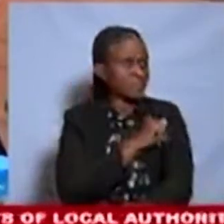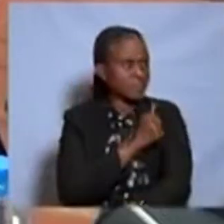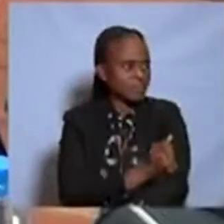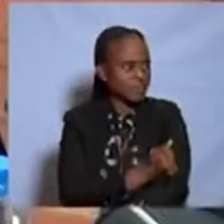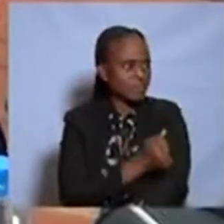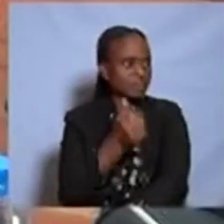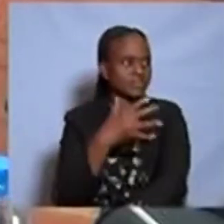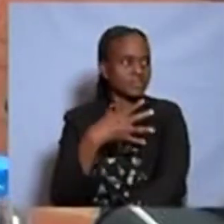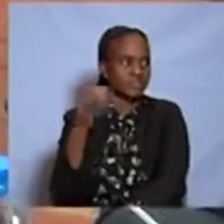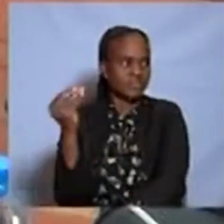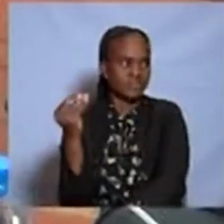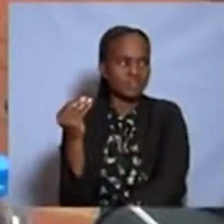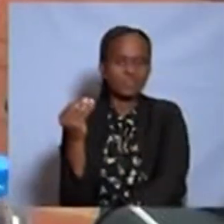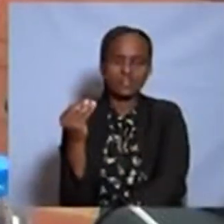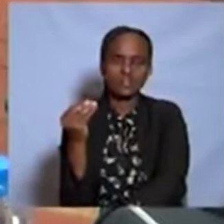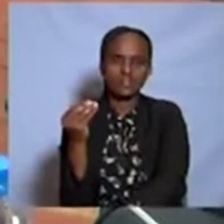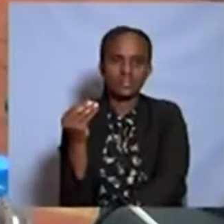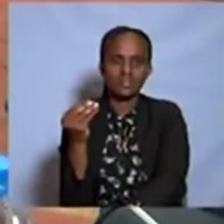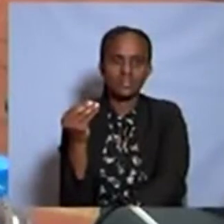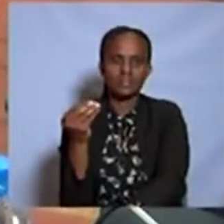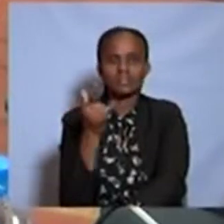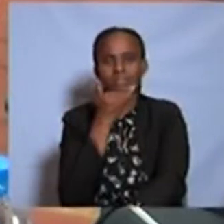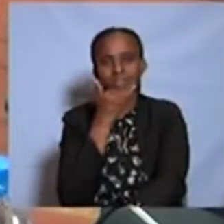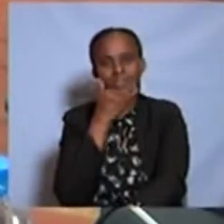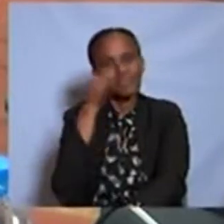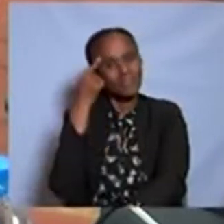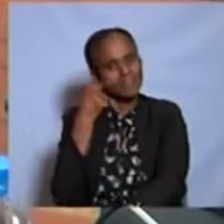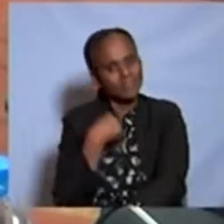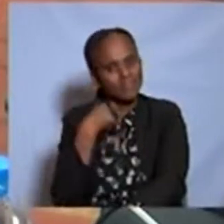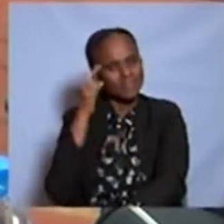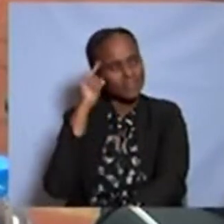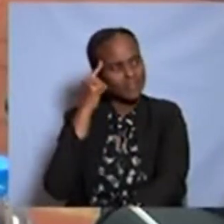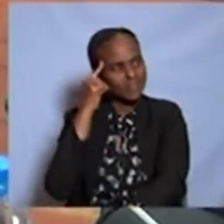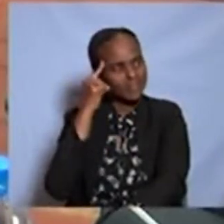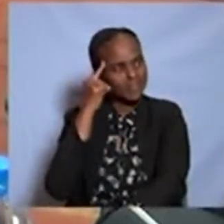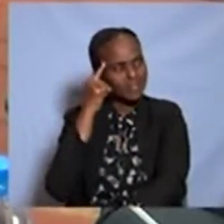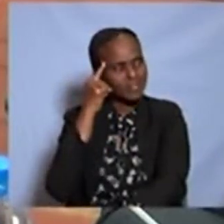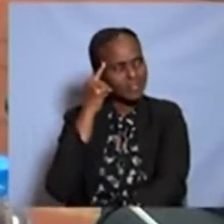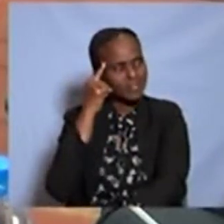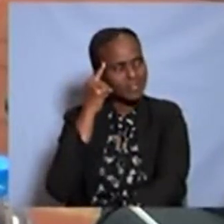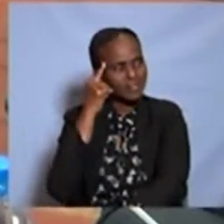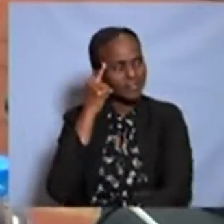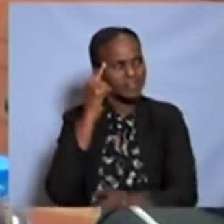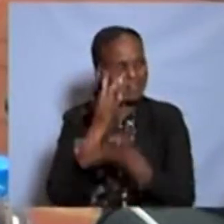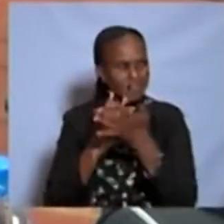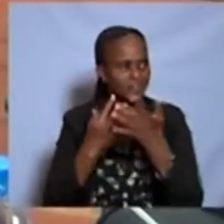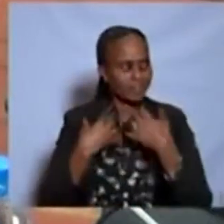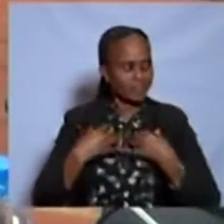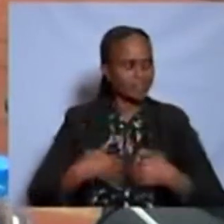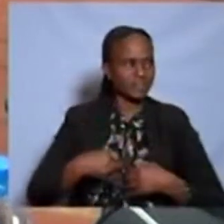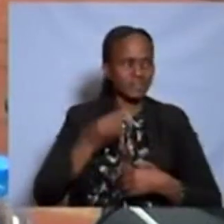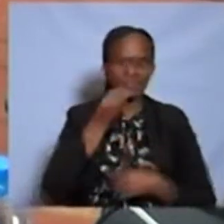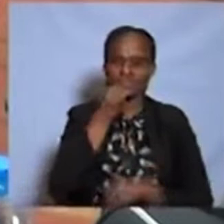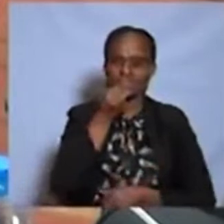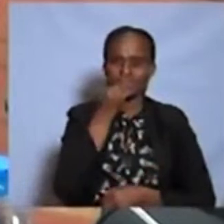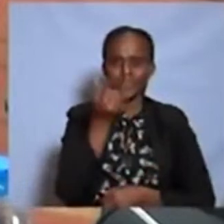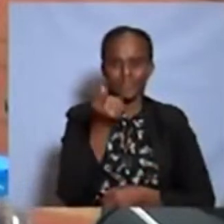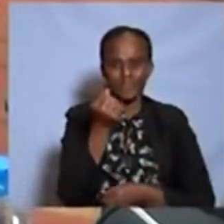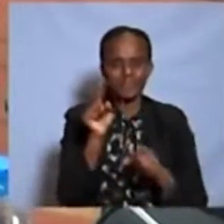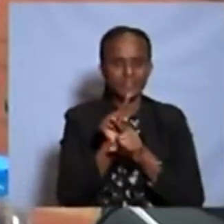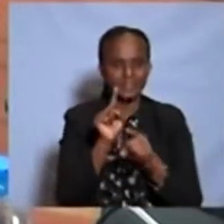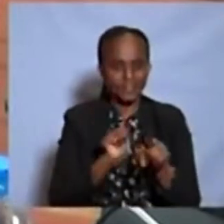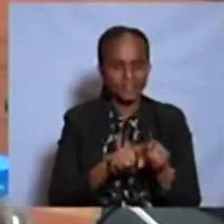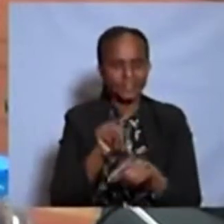go. Will it be wrong for me to think somebody ate the money and using this guy as